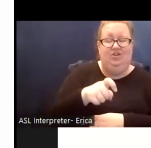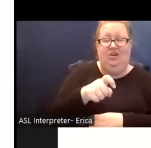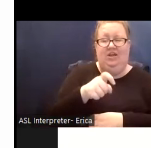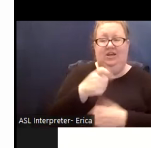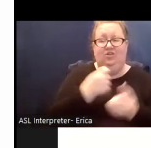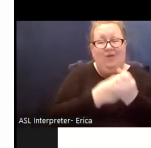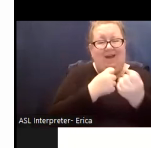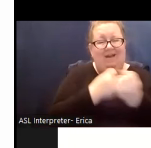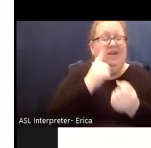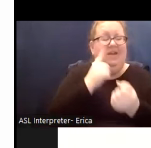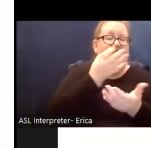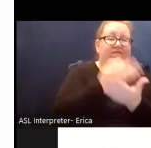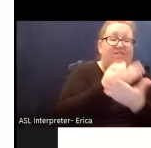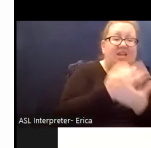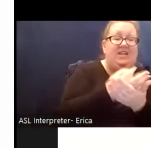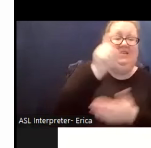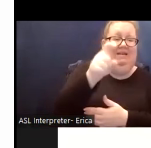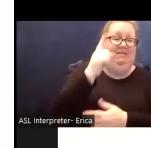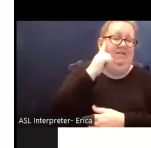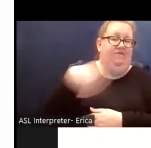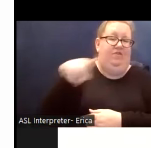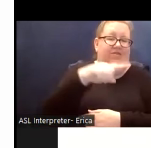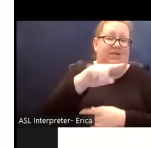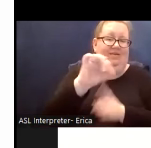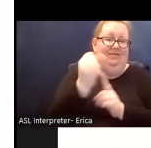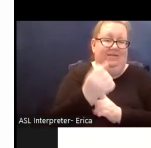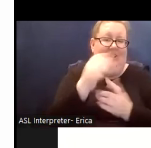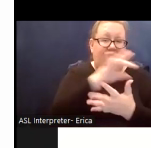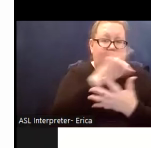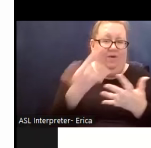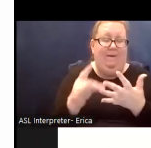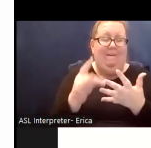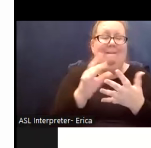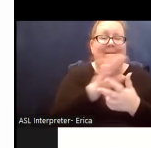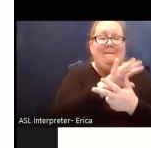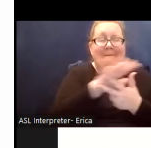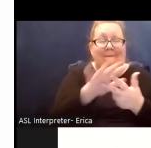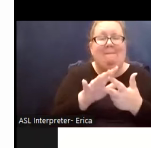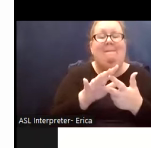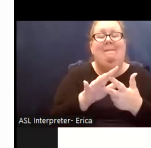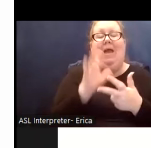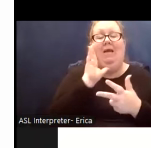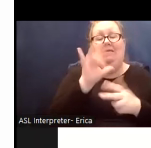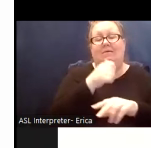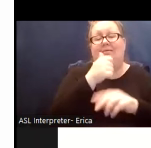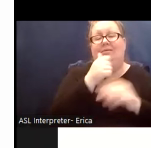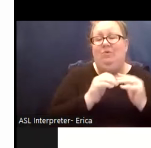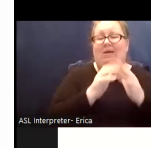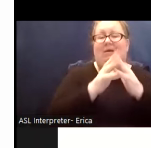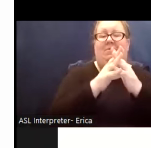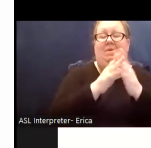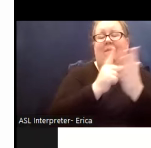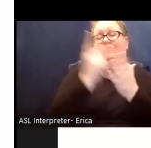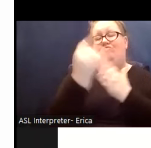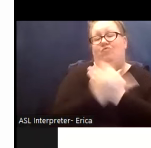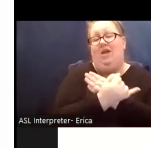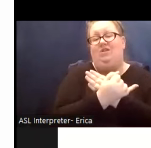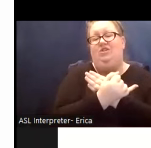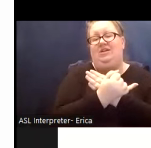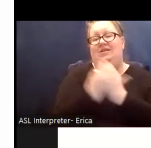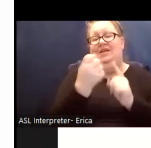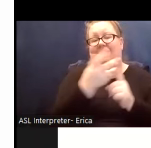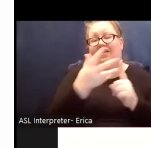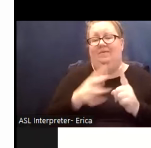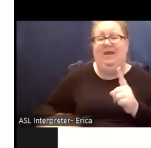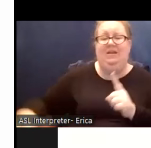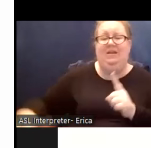be necessary for this scenario, as well as implement projects that span jurisdictions of